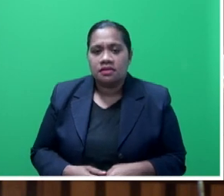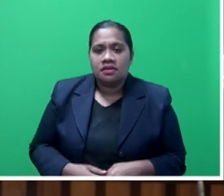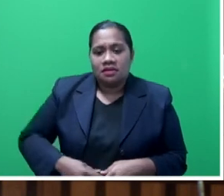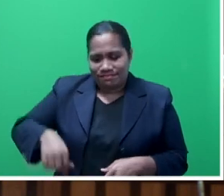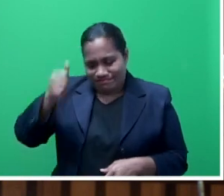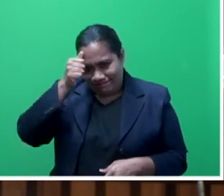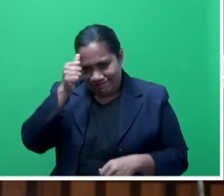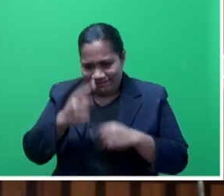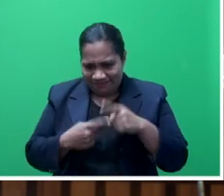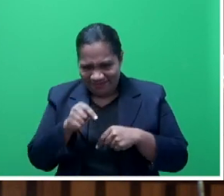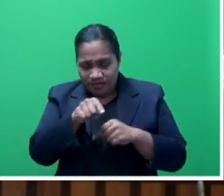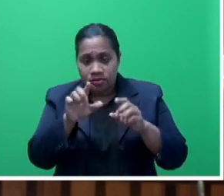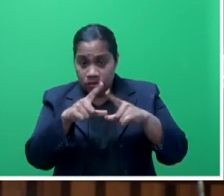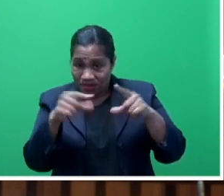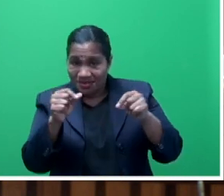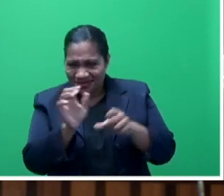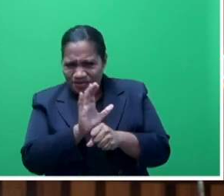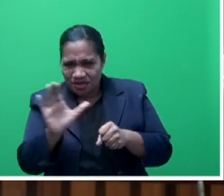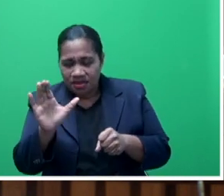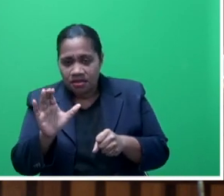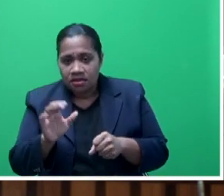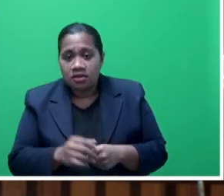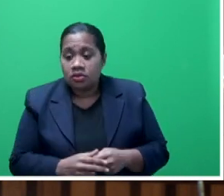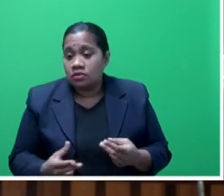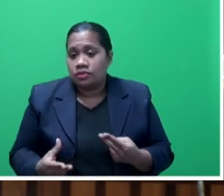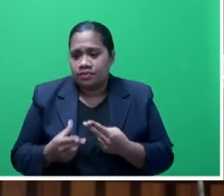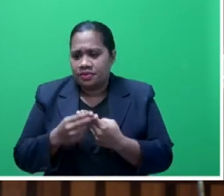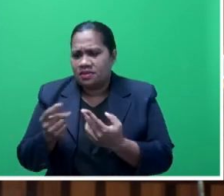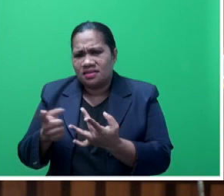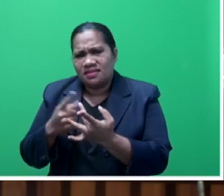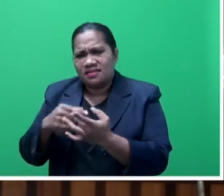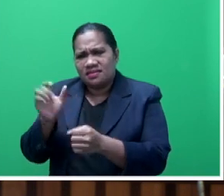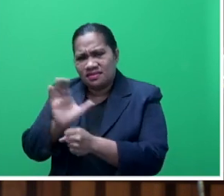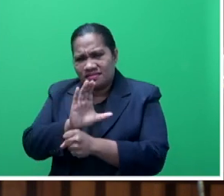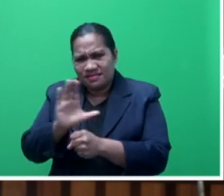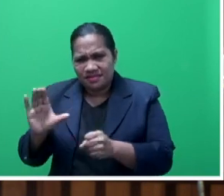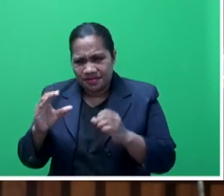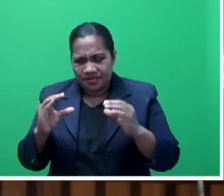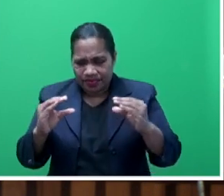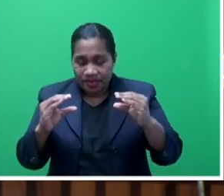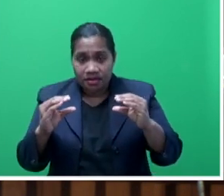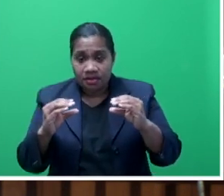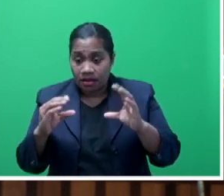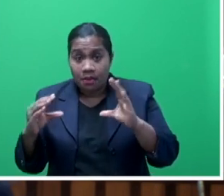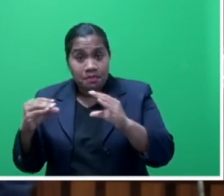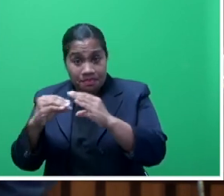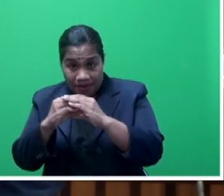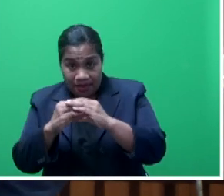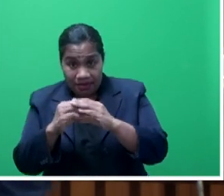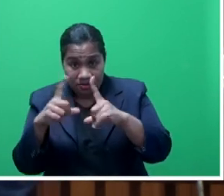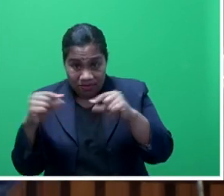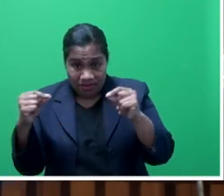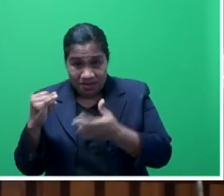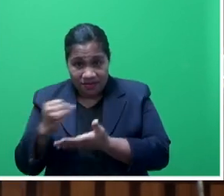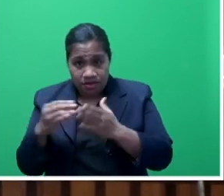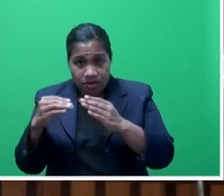companies, Chugoku, together with JIBIC, which is Japanese Investment Bank, has, as we all know